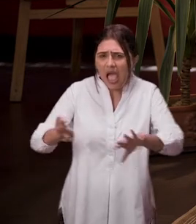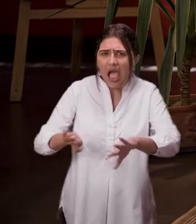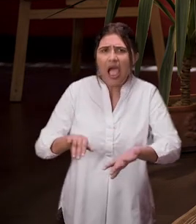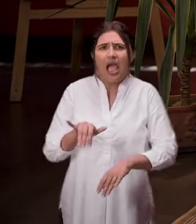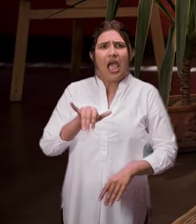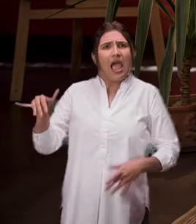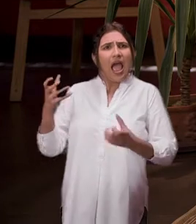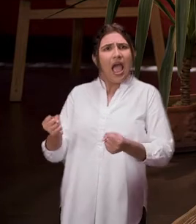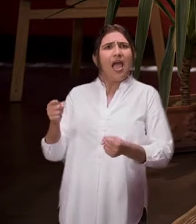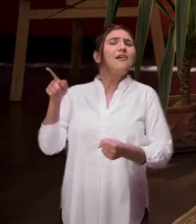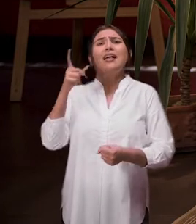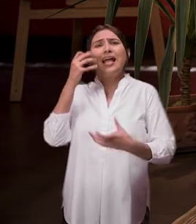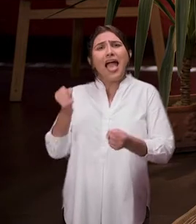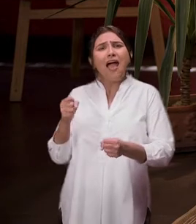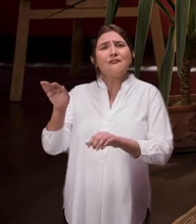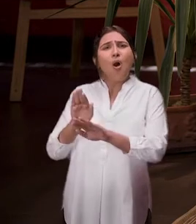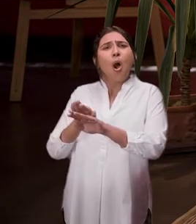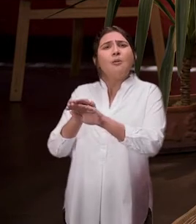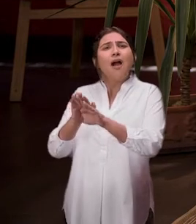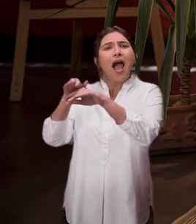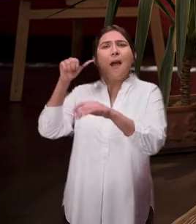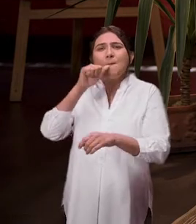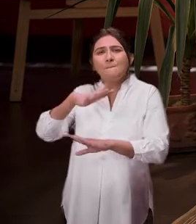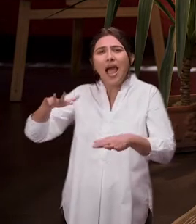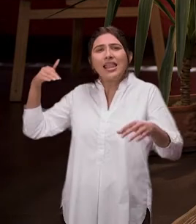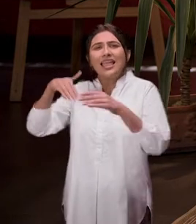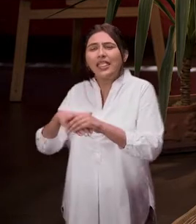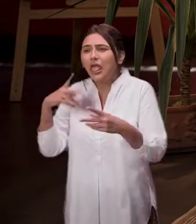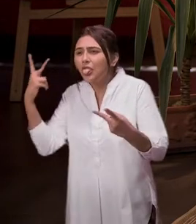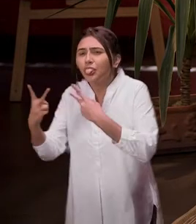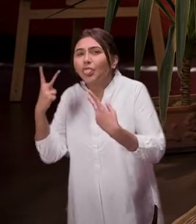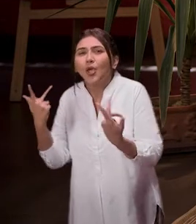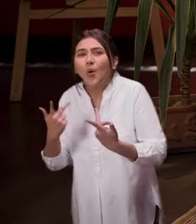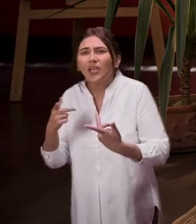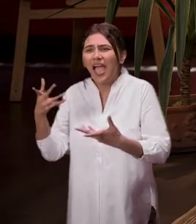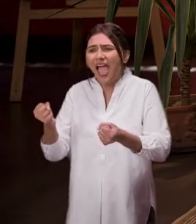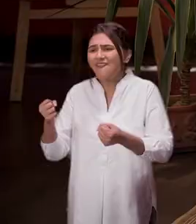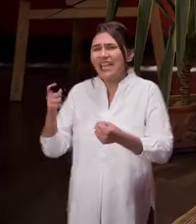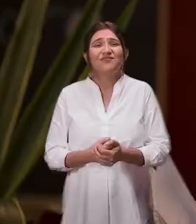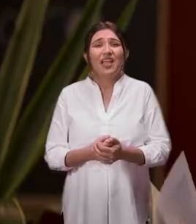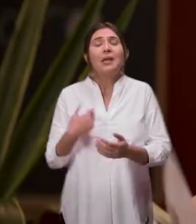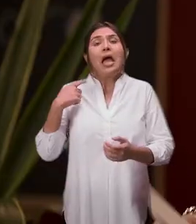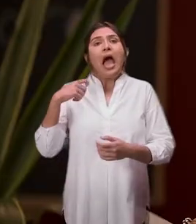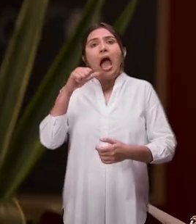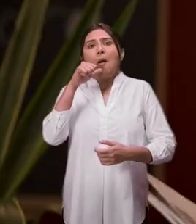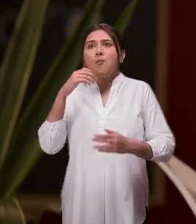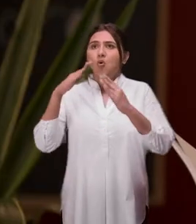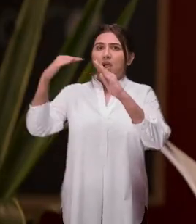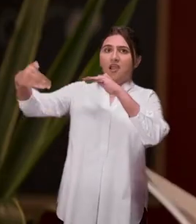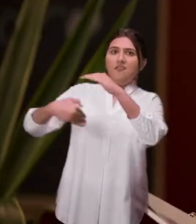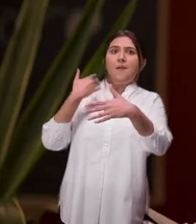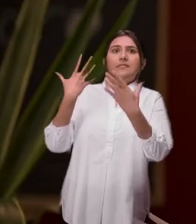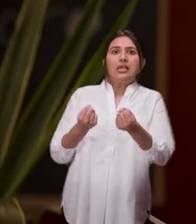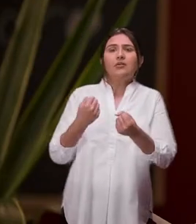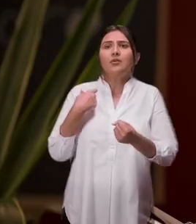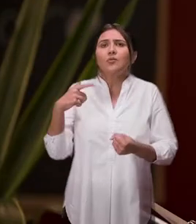into piles. Nearby, boys were fishing for metal scraps using magnets on string. When my father returned